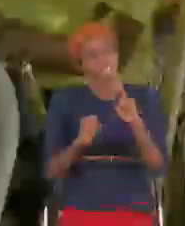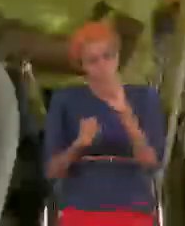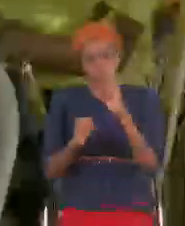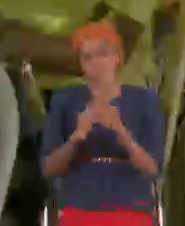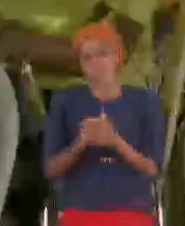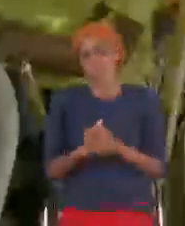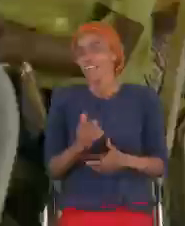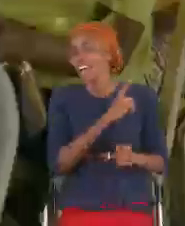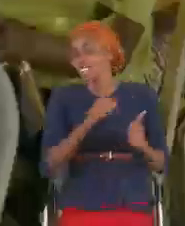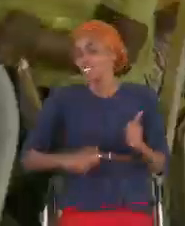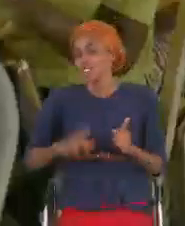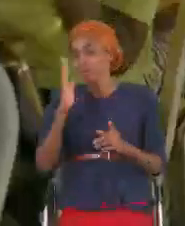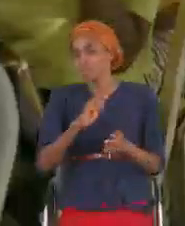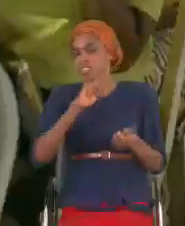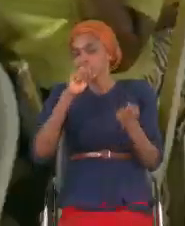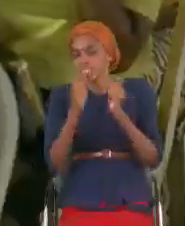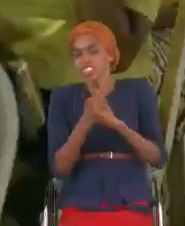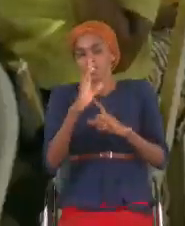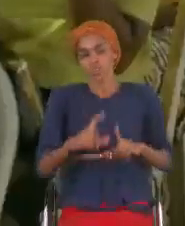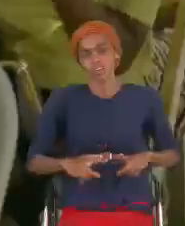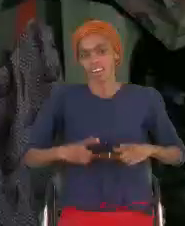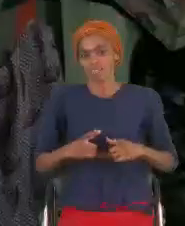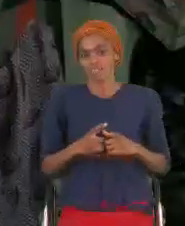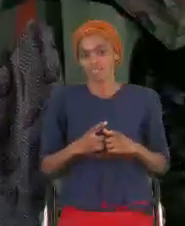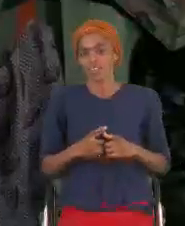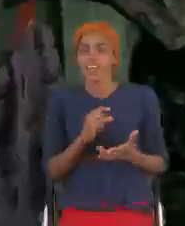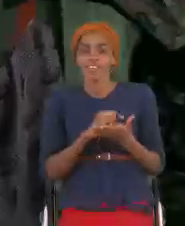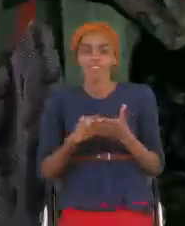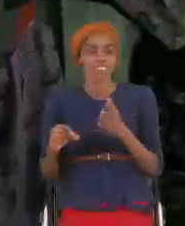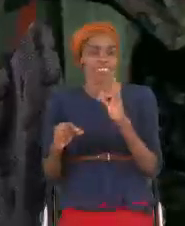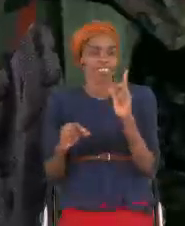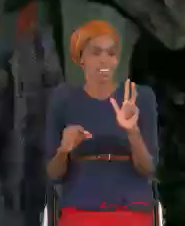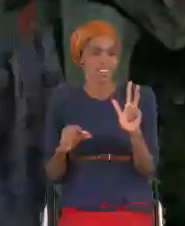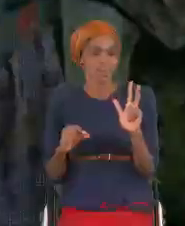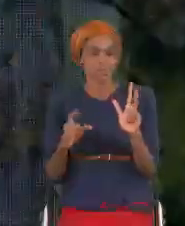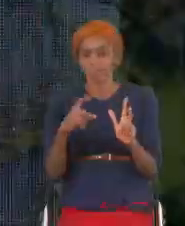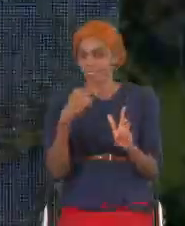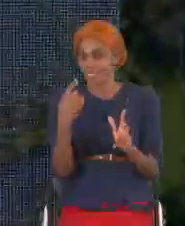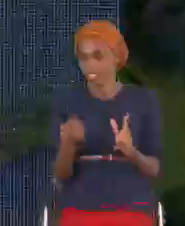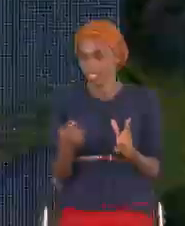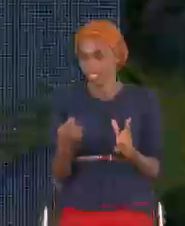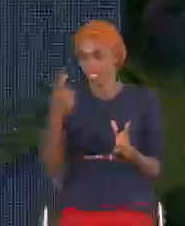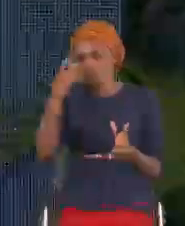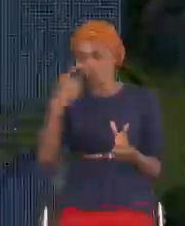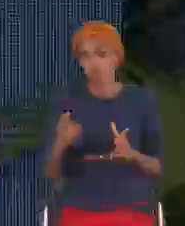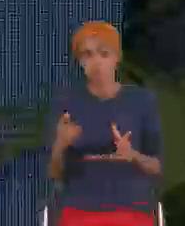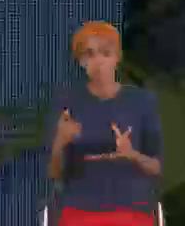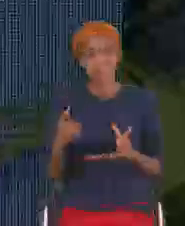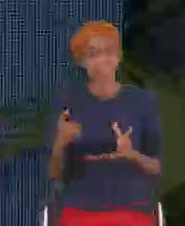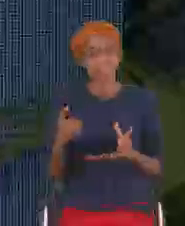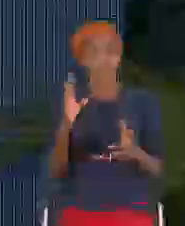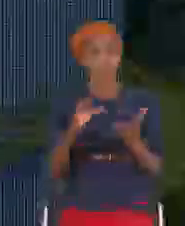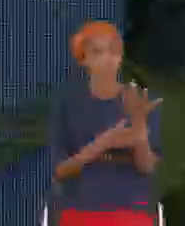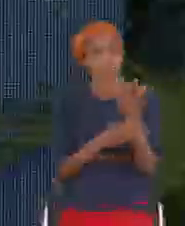the Lord will change your life. Look at verse 3 there. Verse 3 says, for your hands are